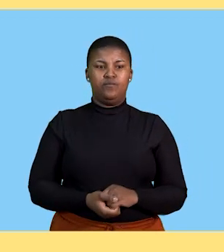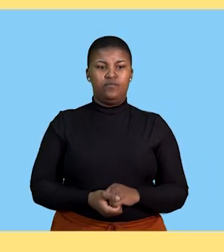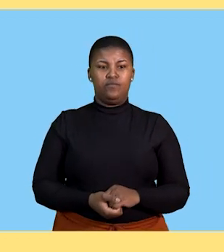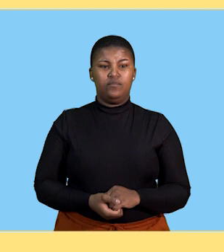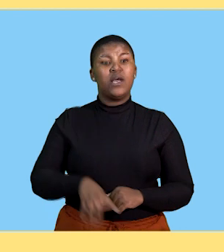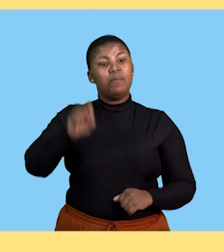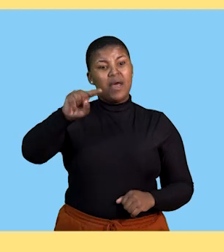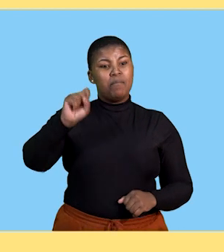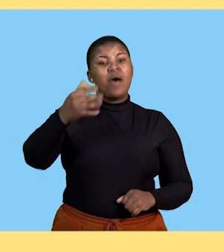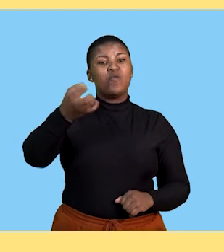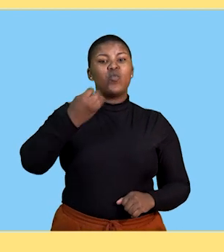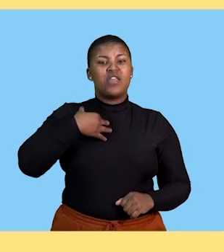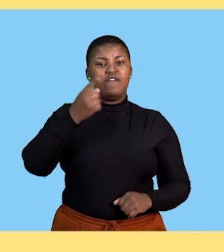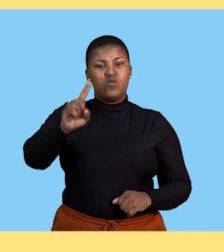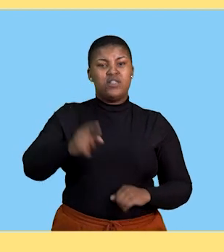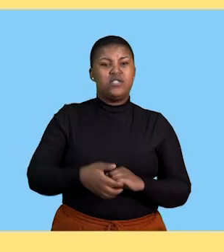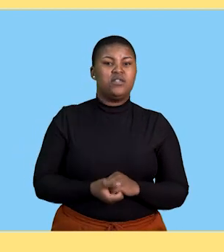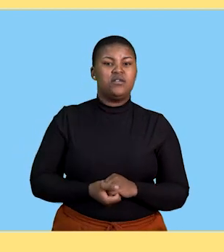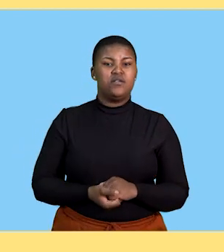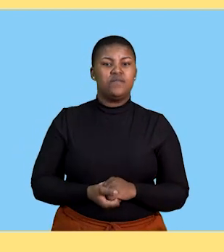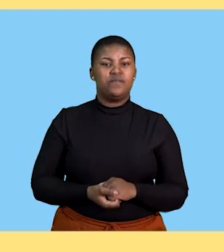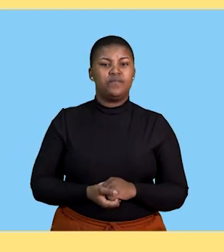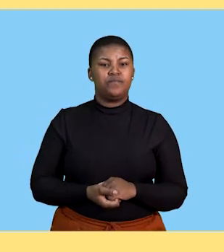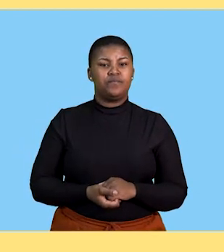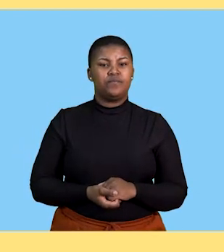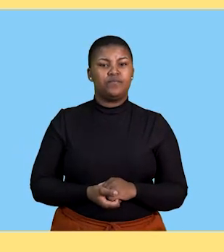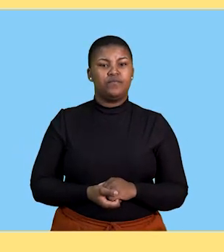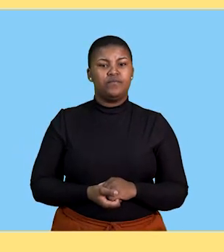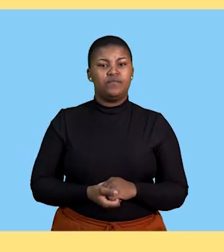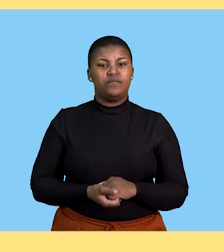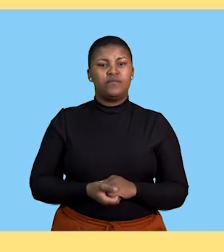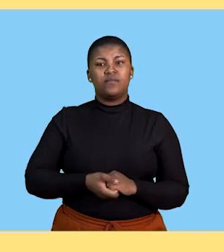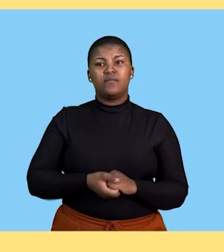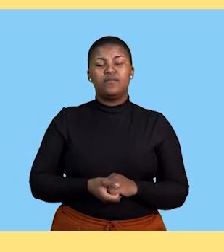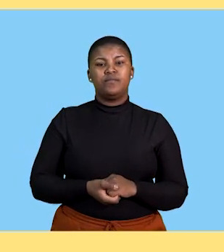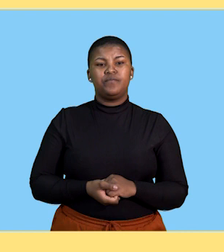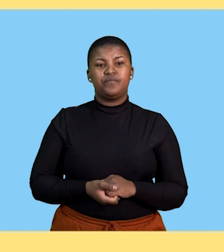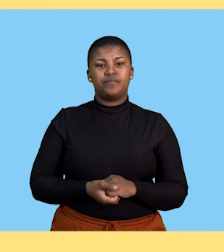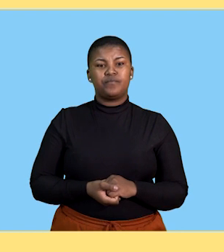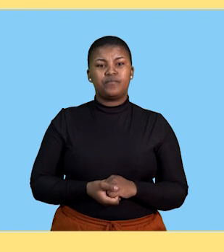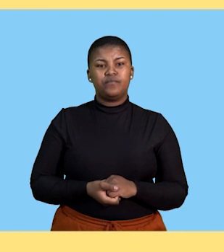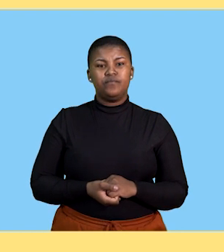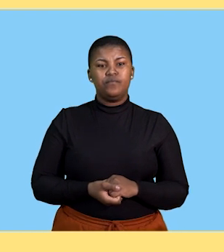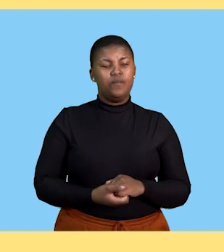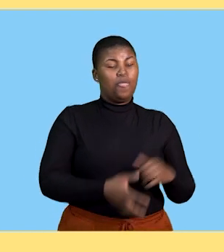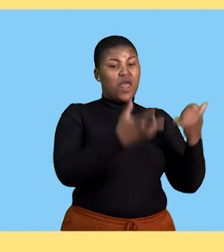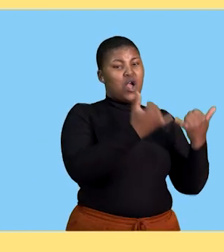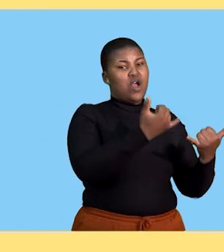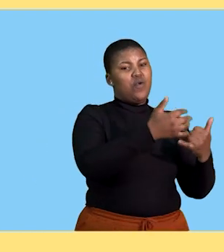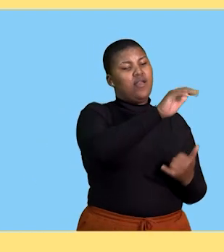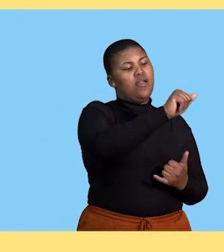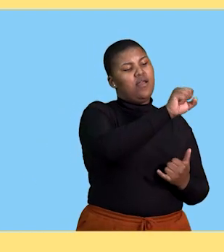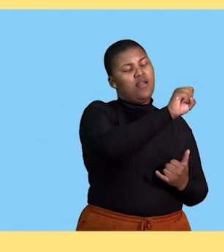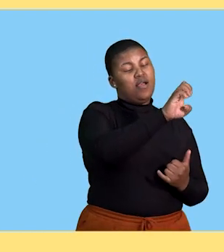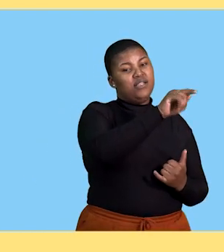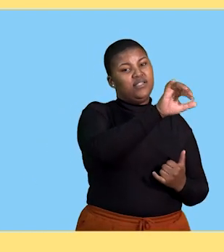42,120. It then gives me my remainder amount. After I say current assets minus